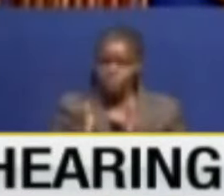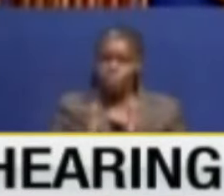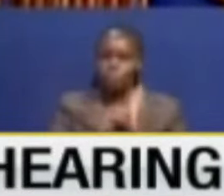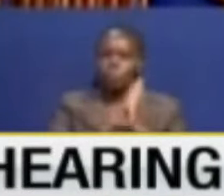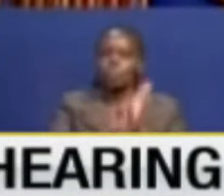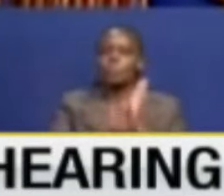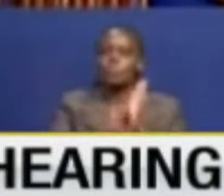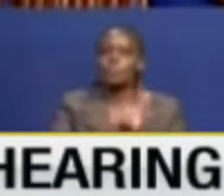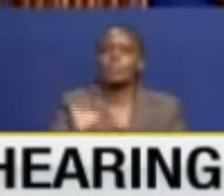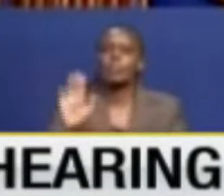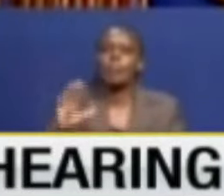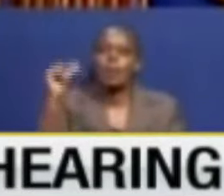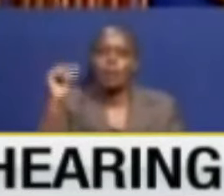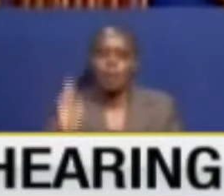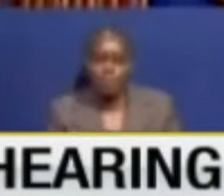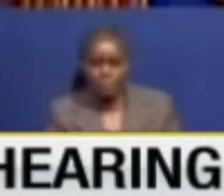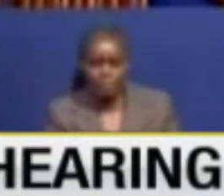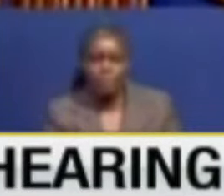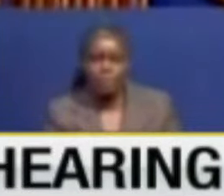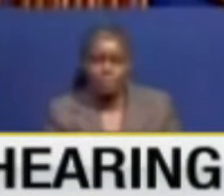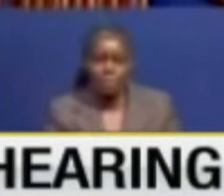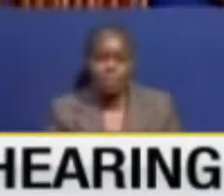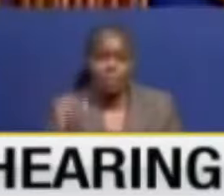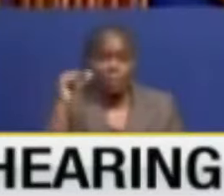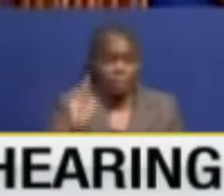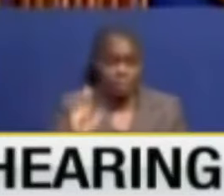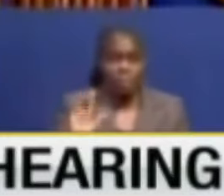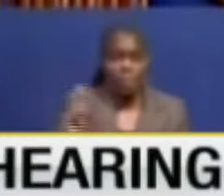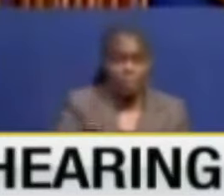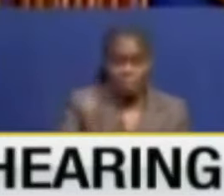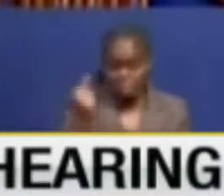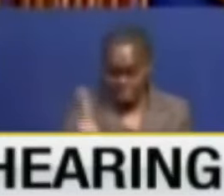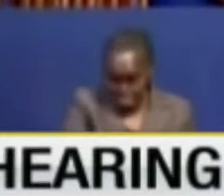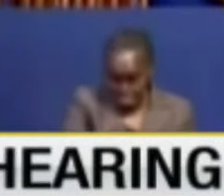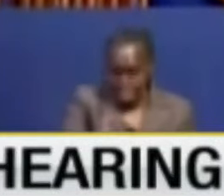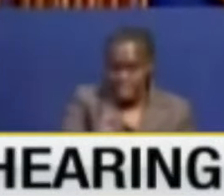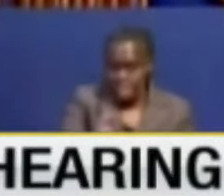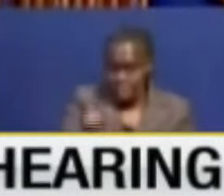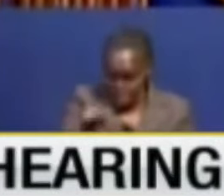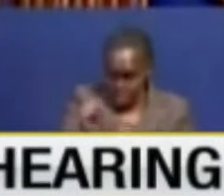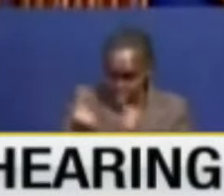the proceedings before the Senate, and that the Governor would also appear in person